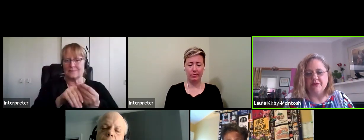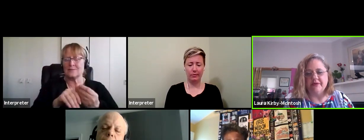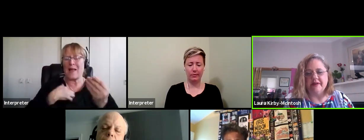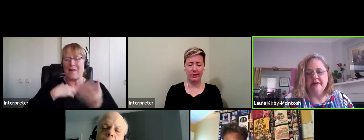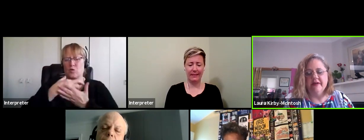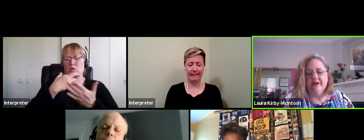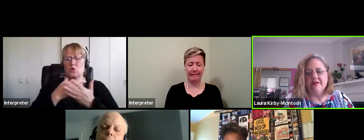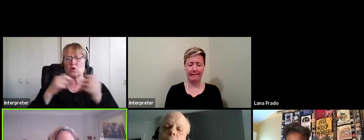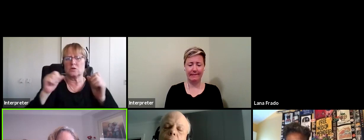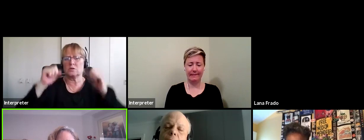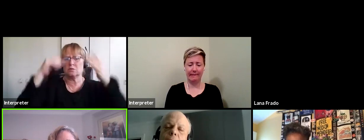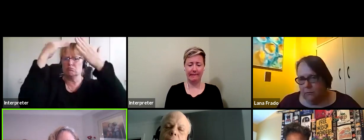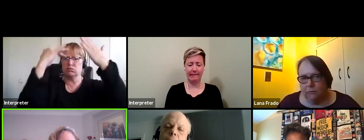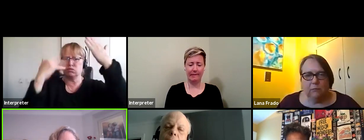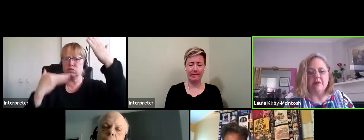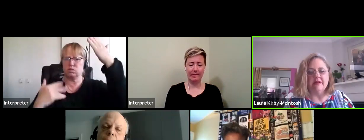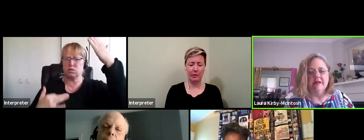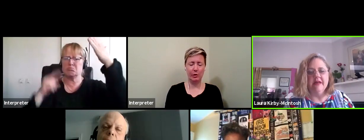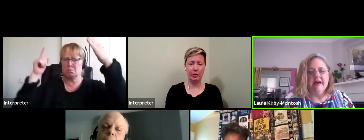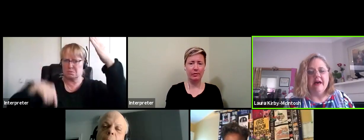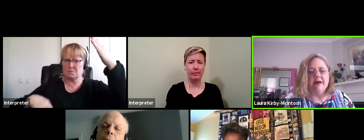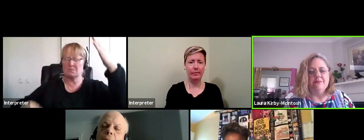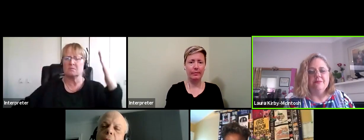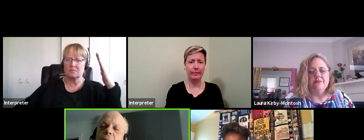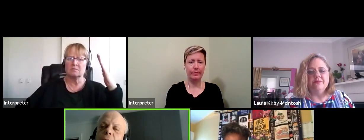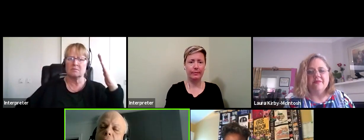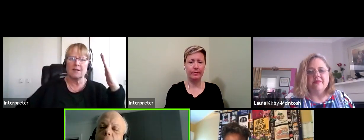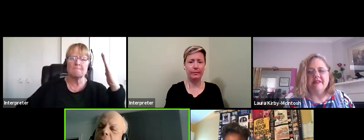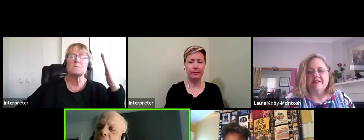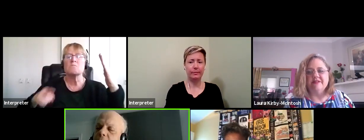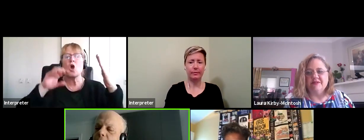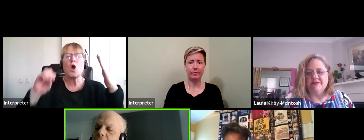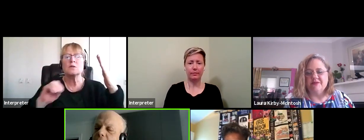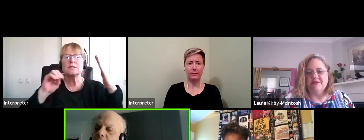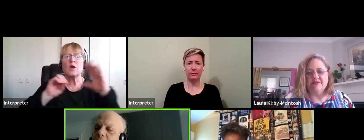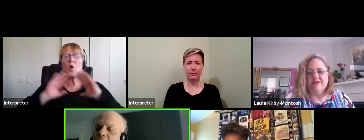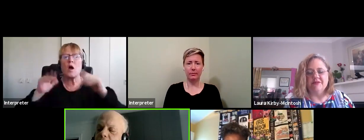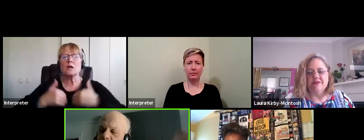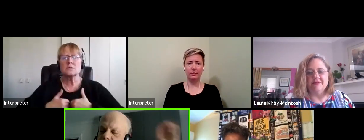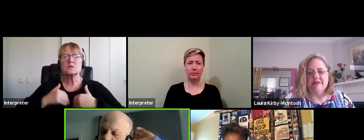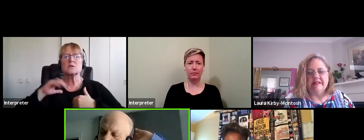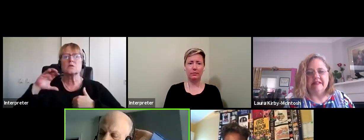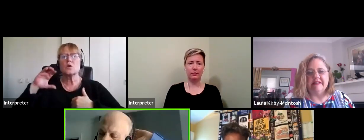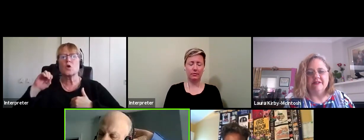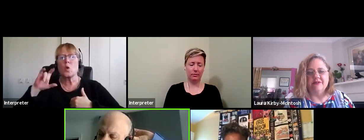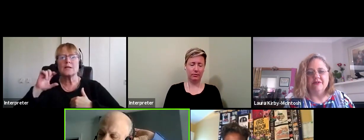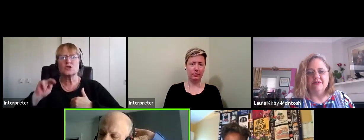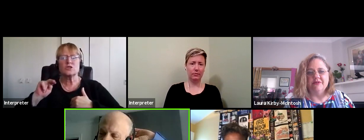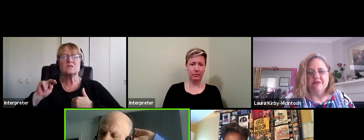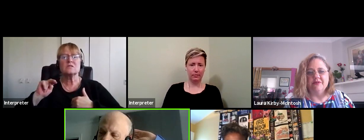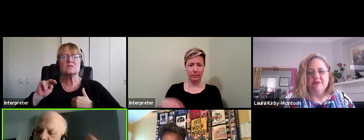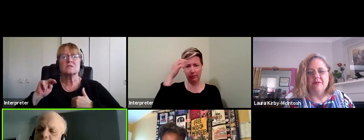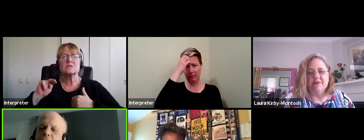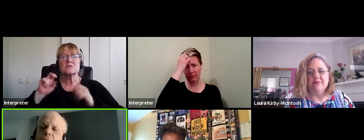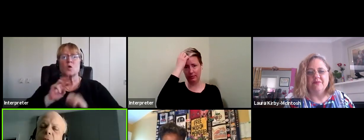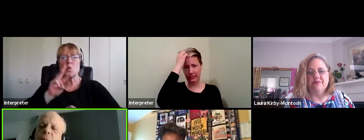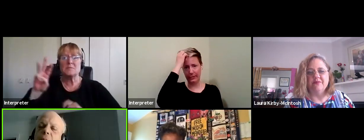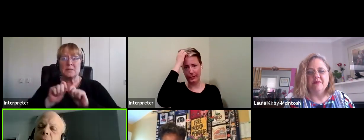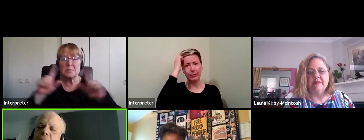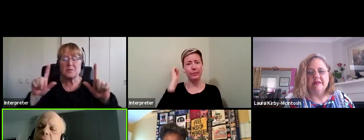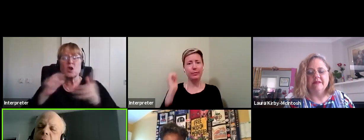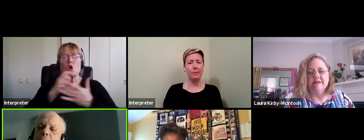page for on the OAC page as well. People go to the Ontario Autism Coalition website. We're setting up a resource page with